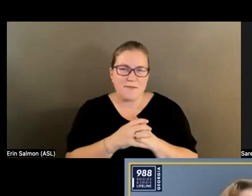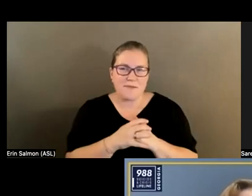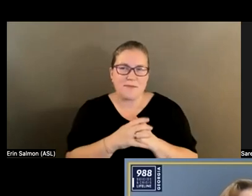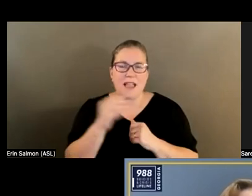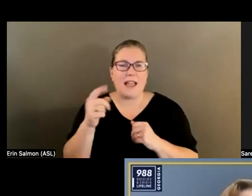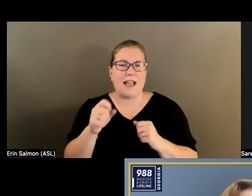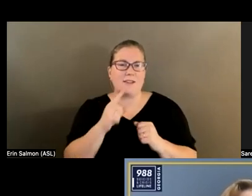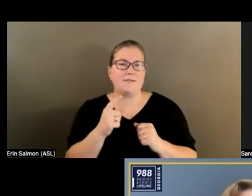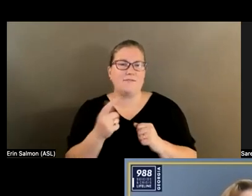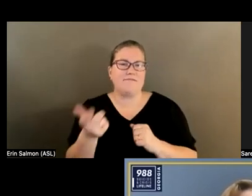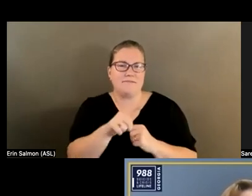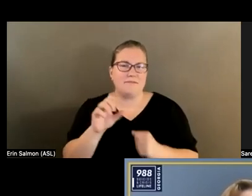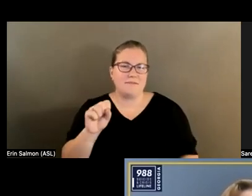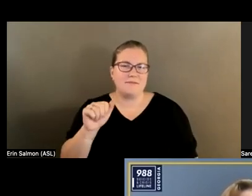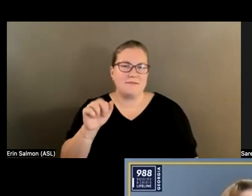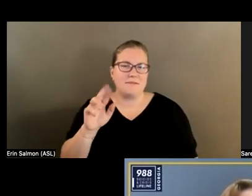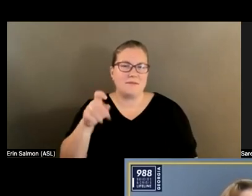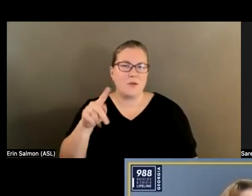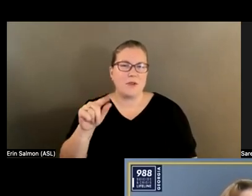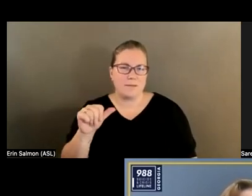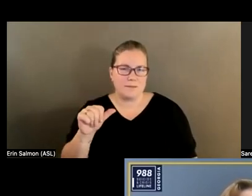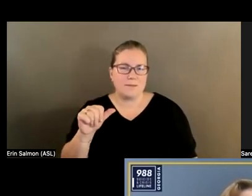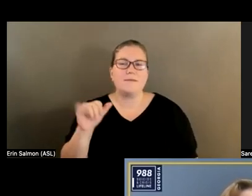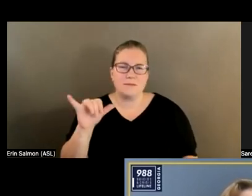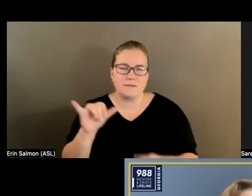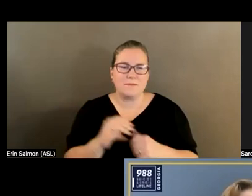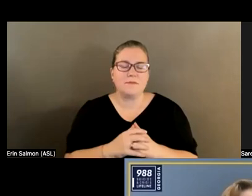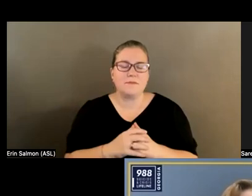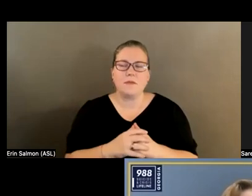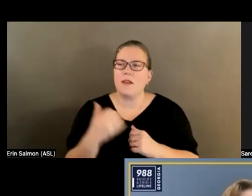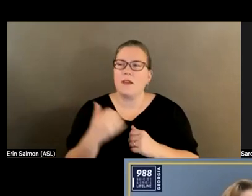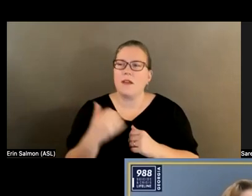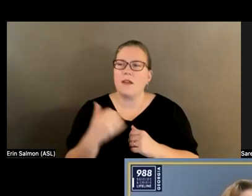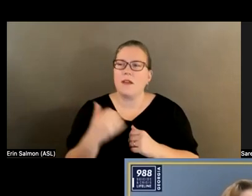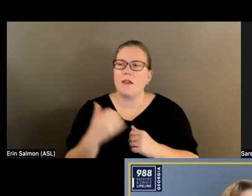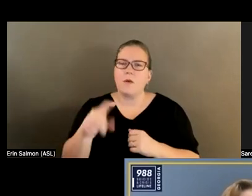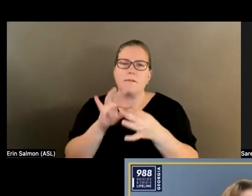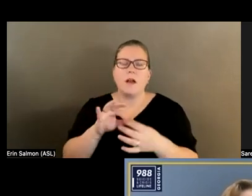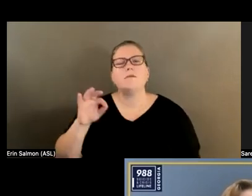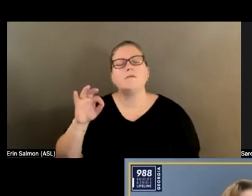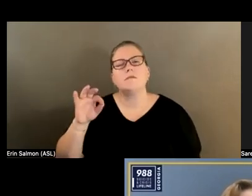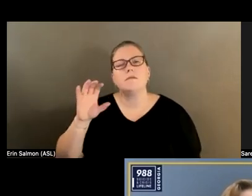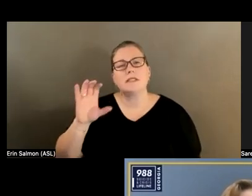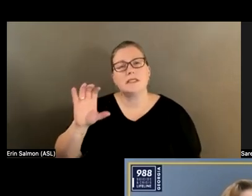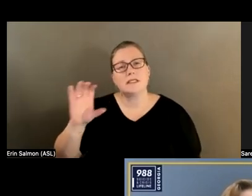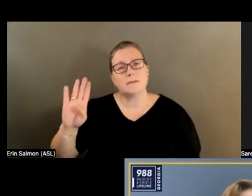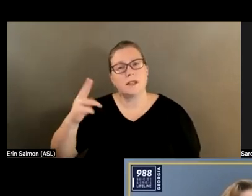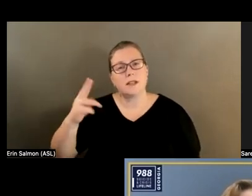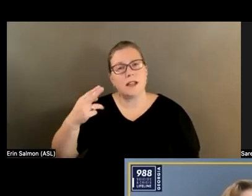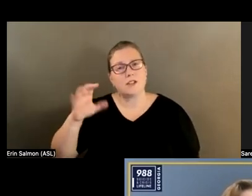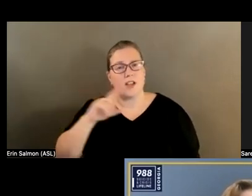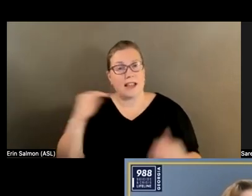the screen time with Sarepta. We have one about, are CCBHCs equal